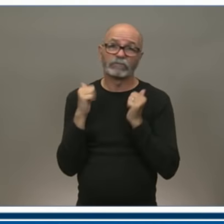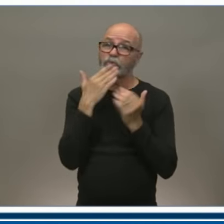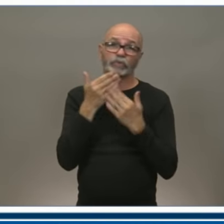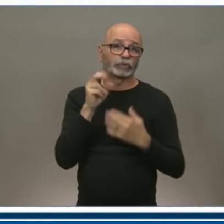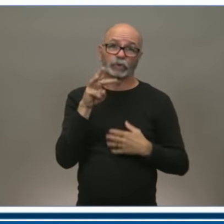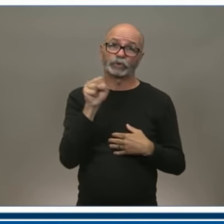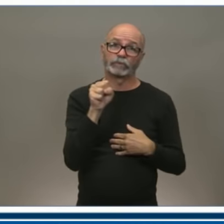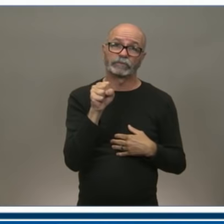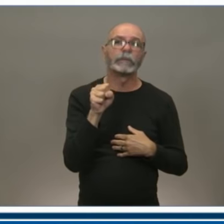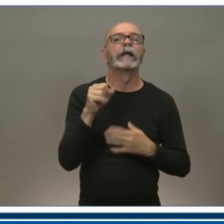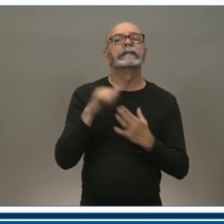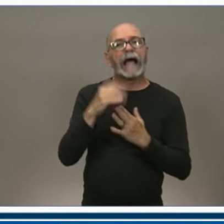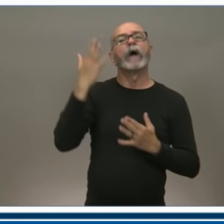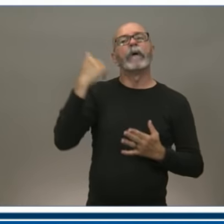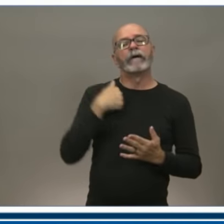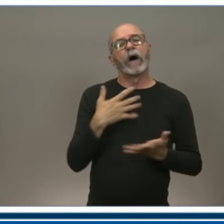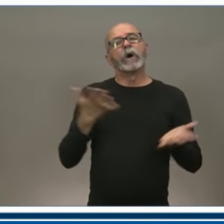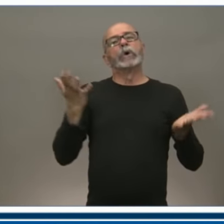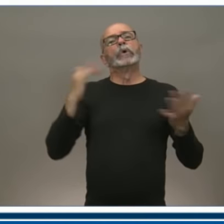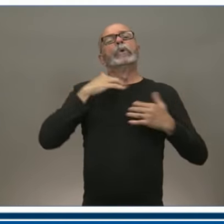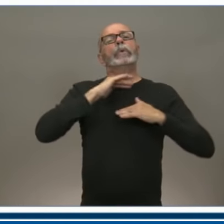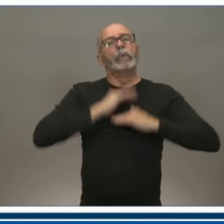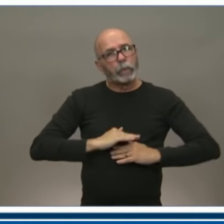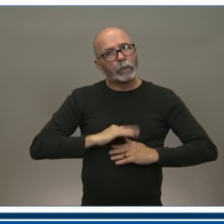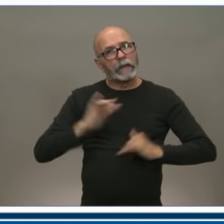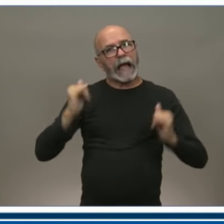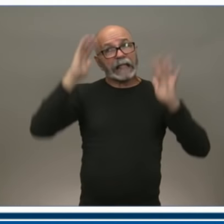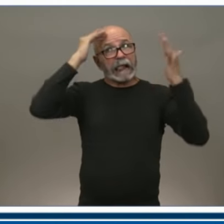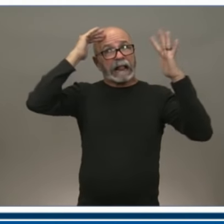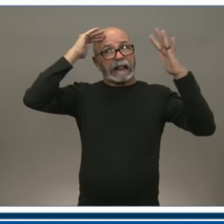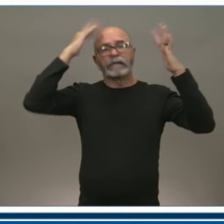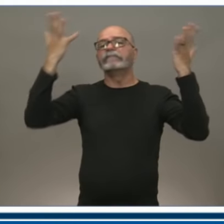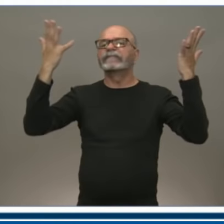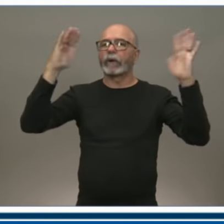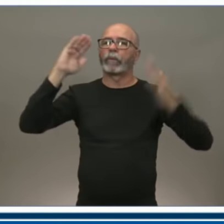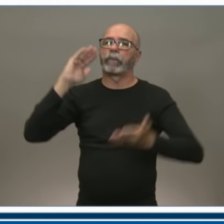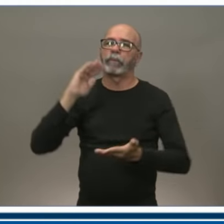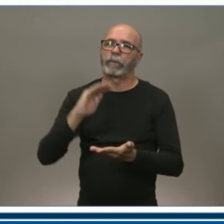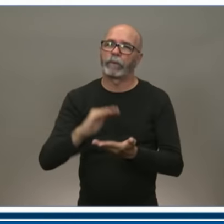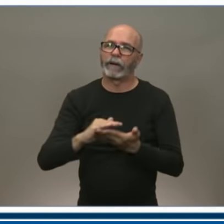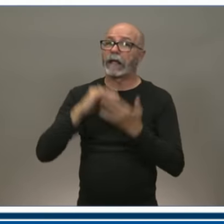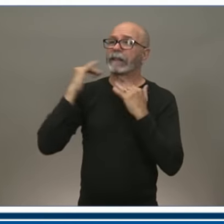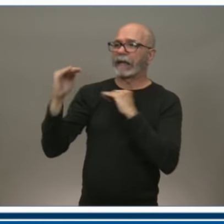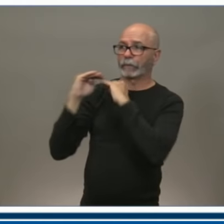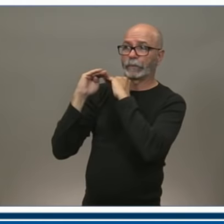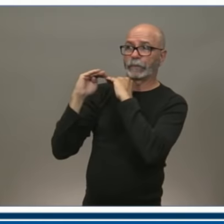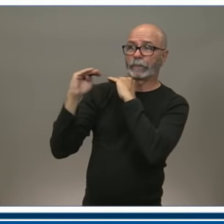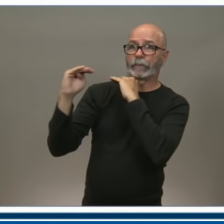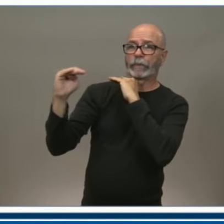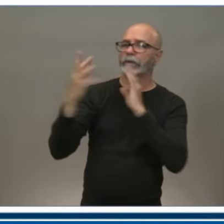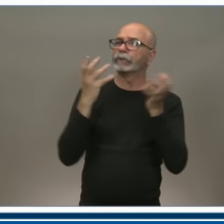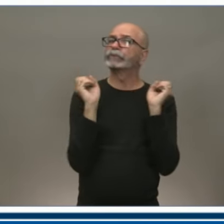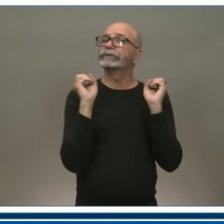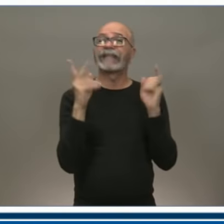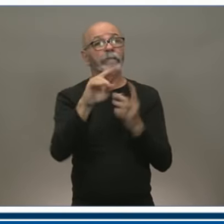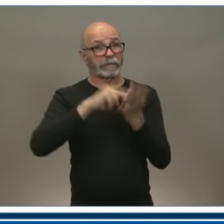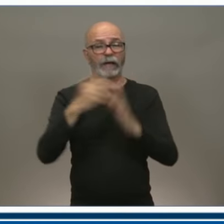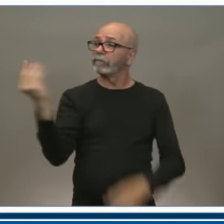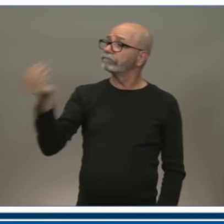that's why it's making what I said. I'm less anxious. It's kind of stabilized and plateaued. We're not out of it yet. We still have to watch and